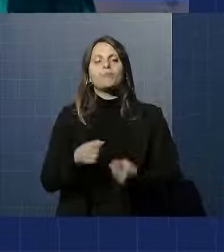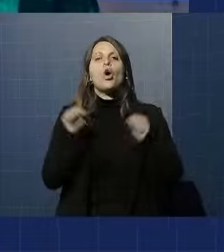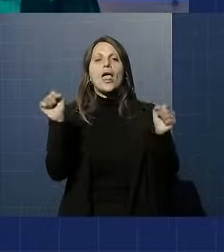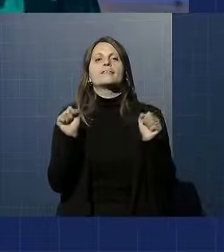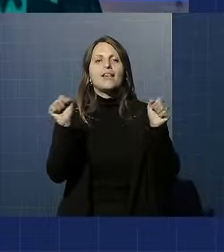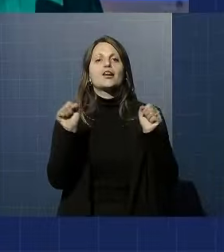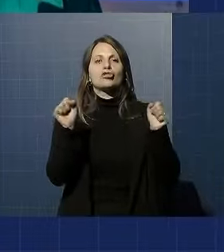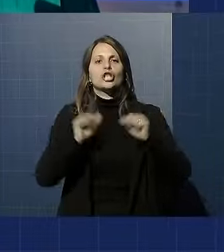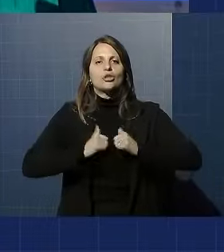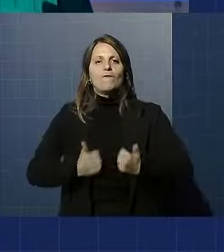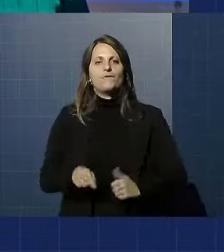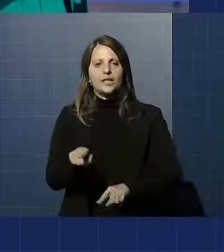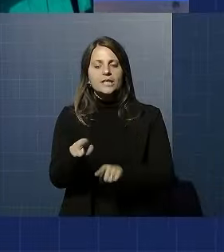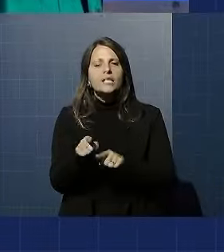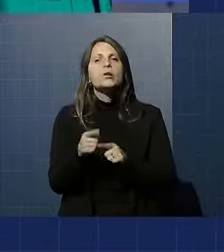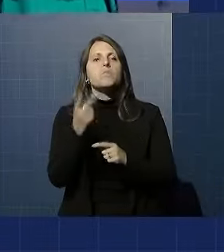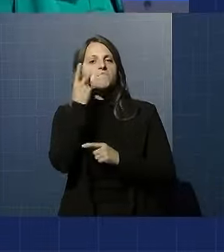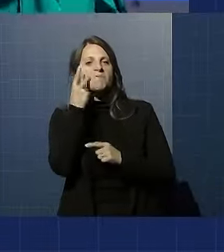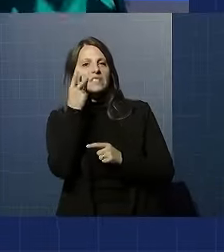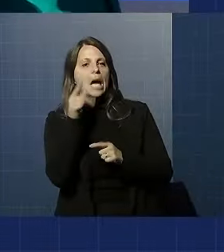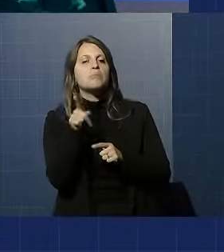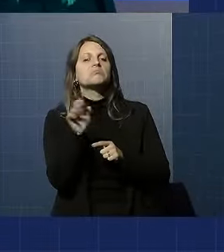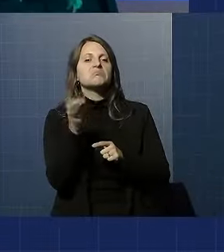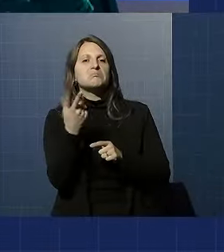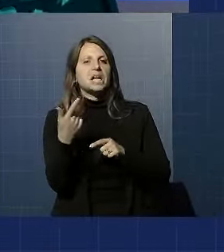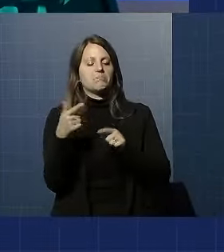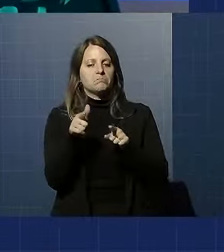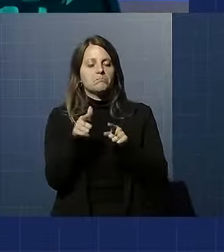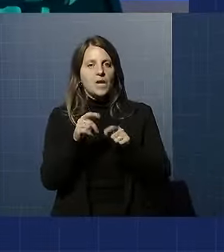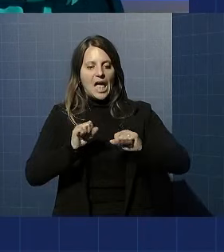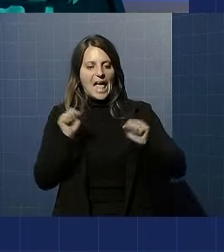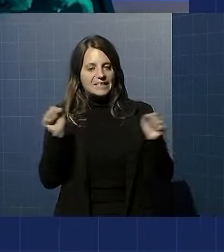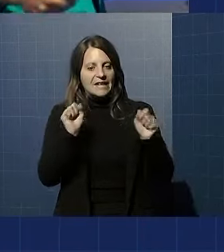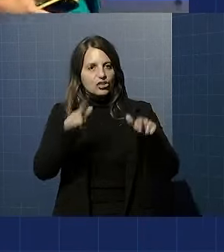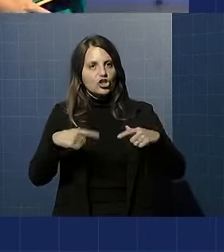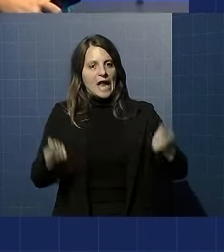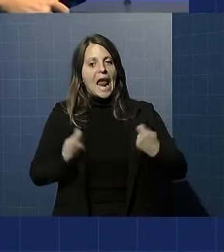in bed for 60 days. Because if it helps, then maybe this is something we could eventually do in space.